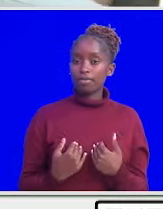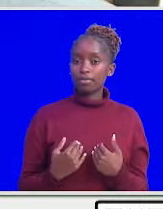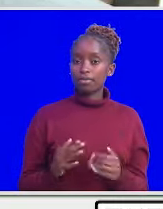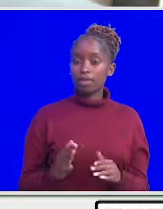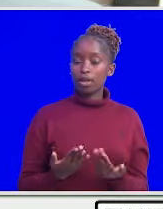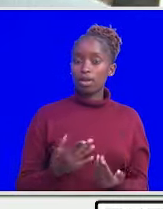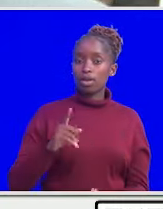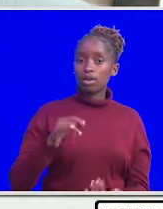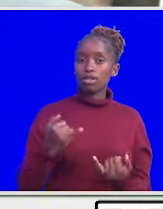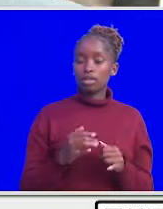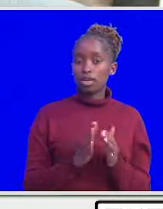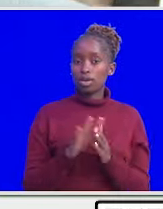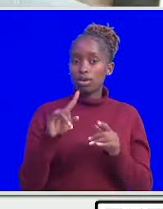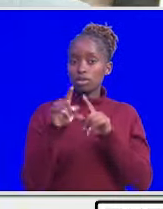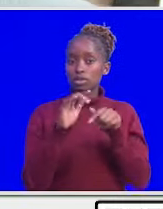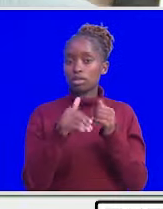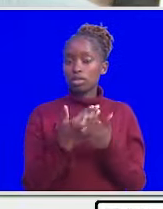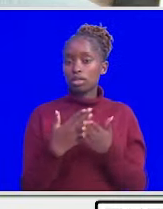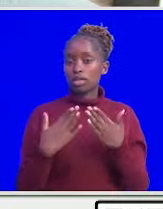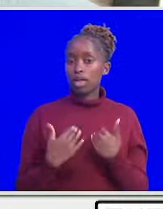a question was raised about Delaru.